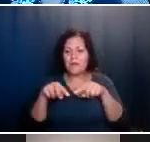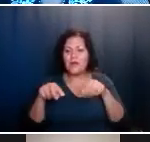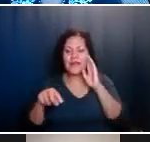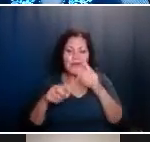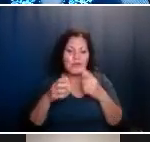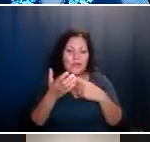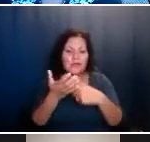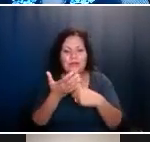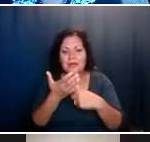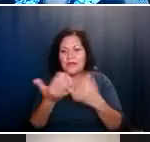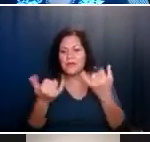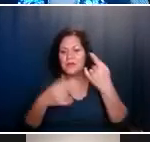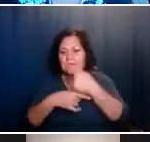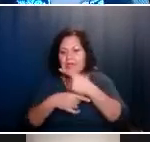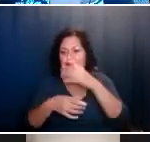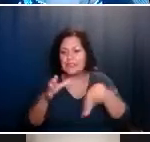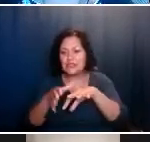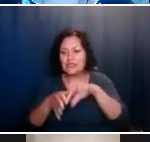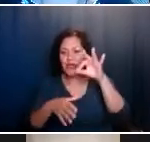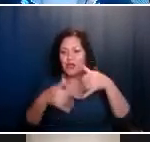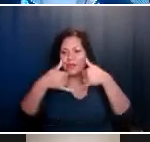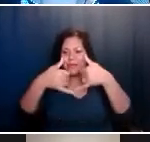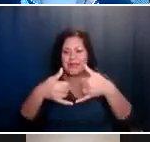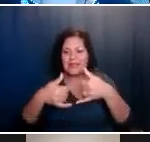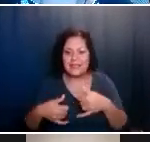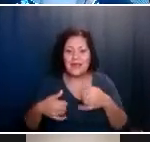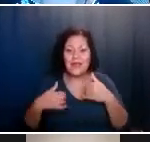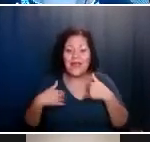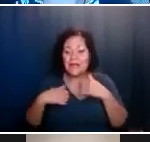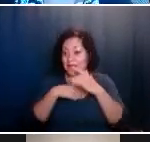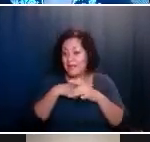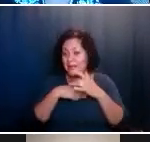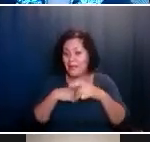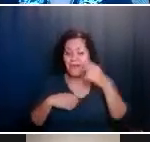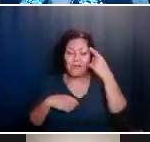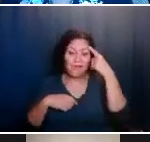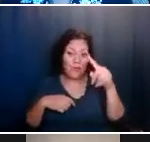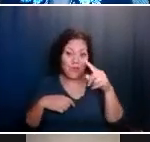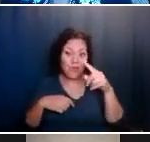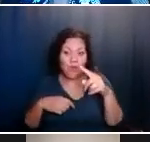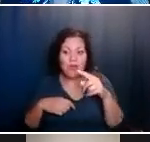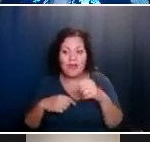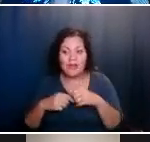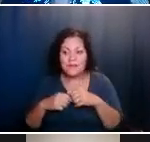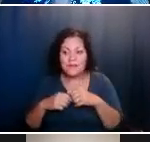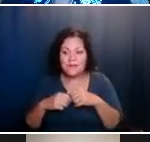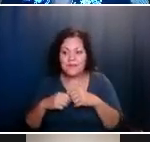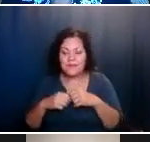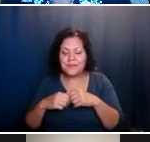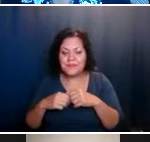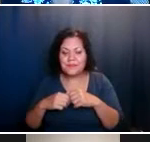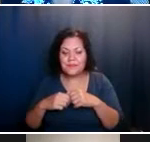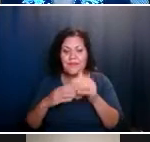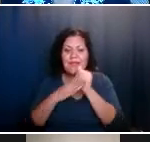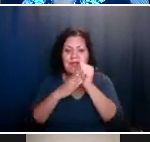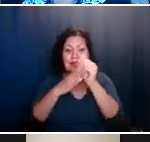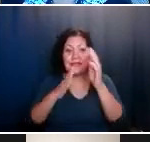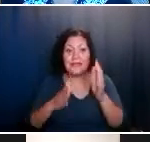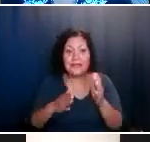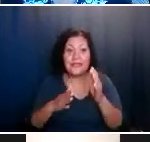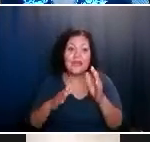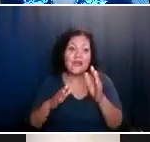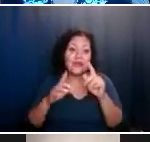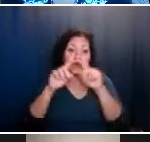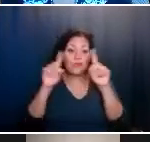today's drawing prizes. We have them available for the leaderboard, which looks